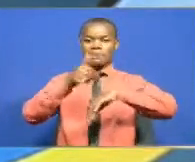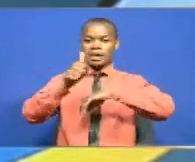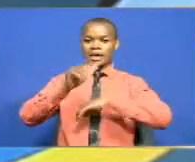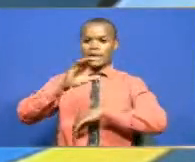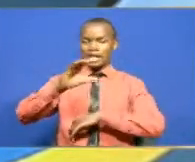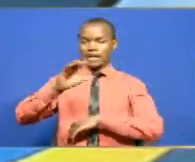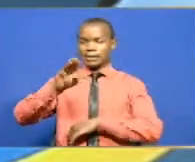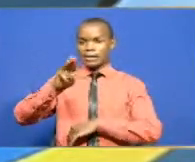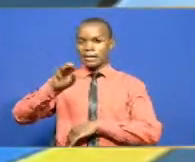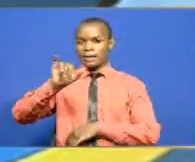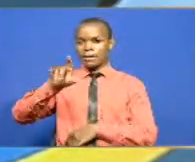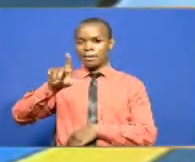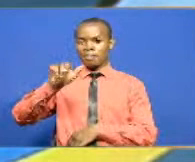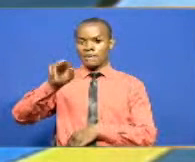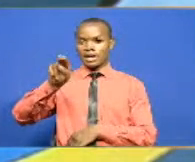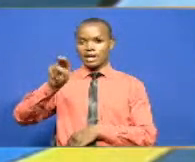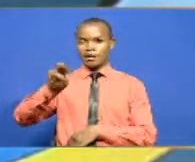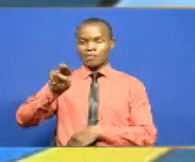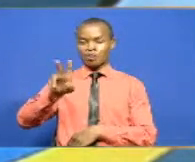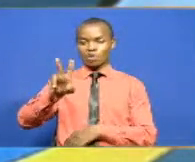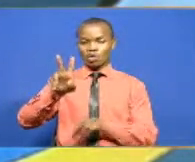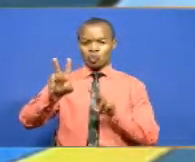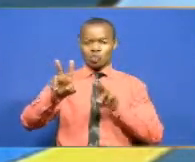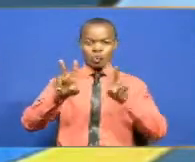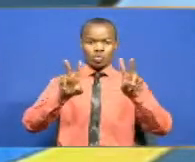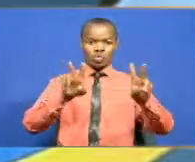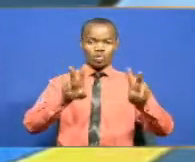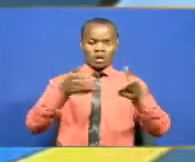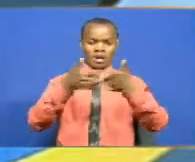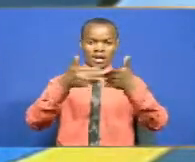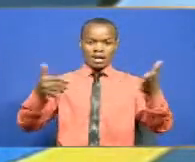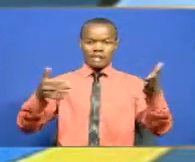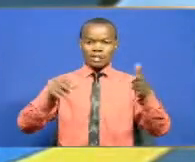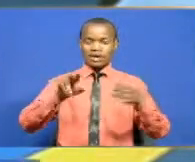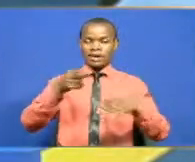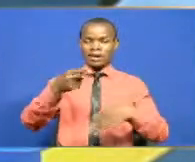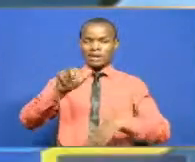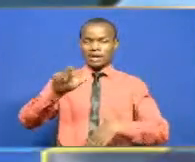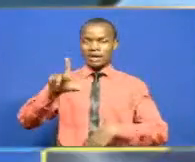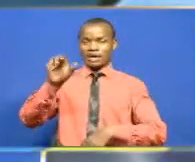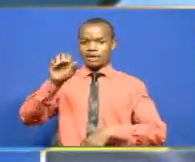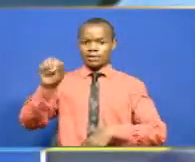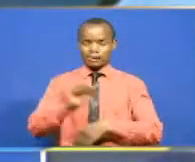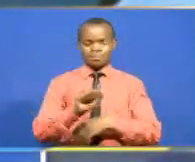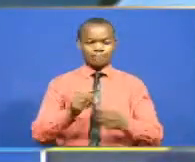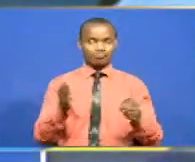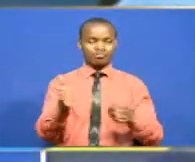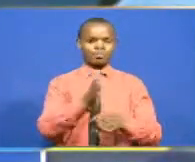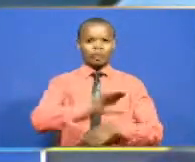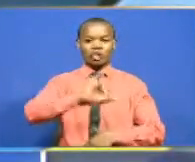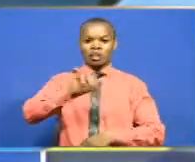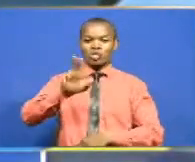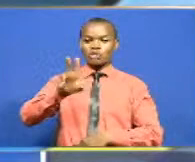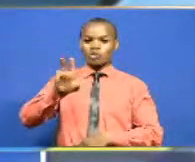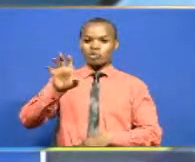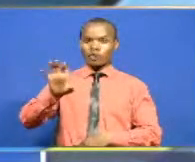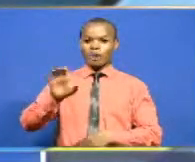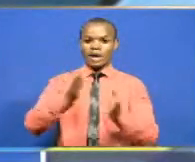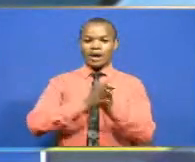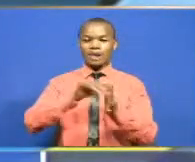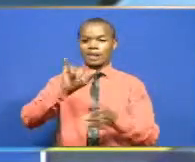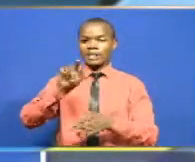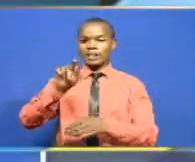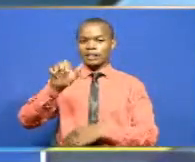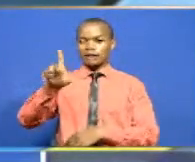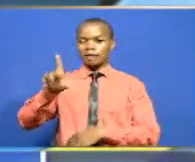a point in a 2-2 draw against Hellas Verona. Rivals Juventus and Inter Milan both were held 1-1